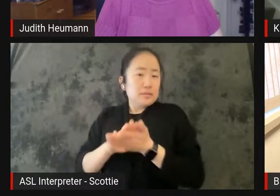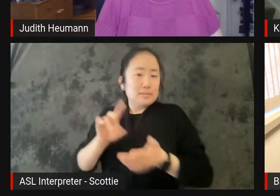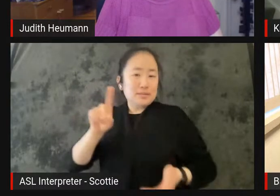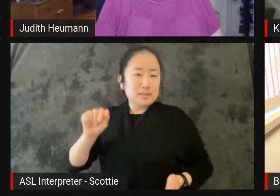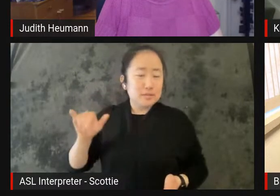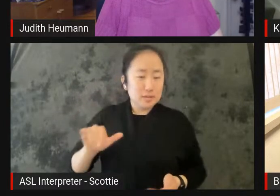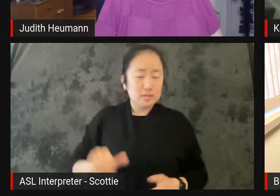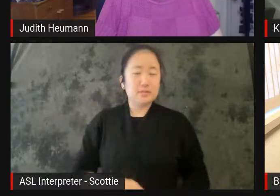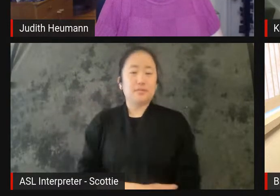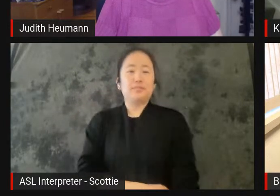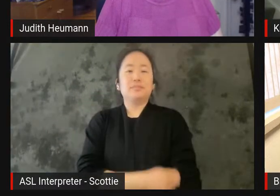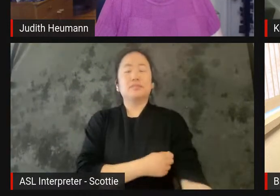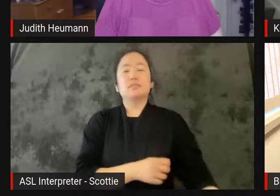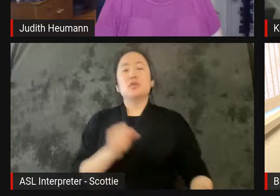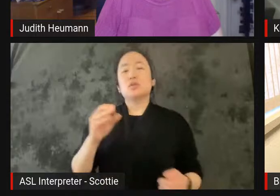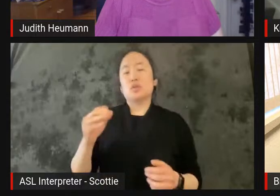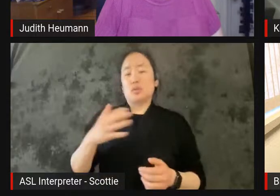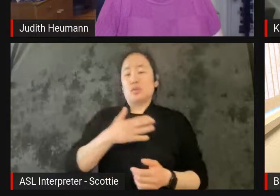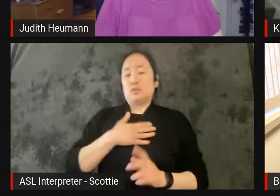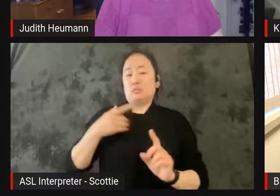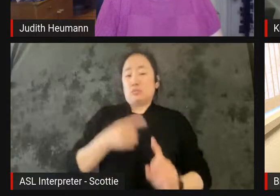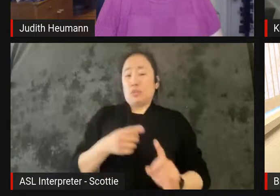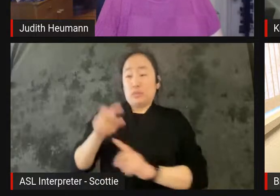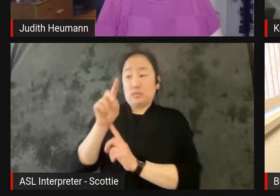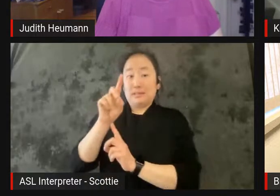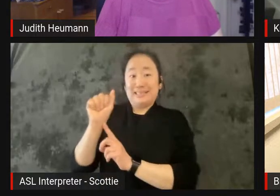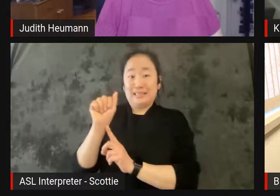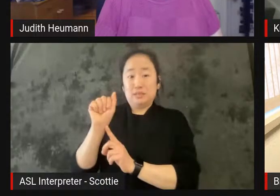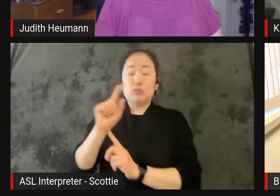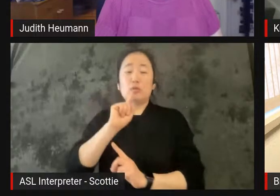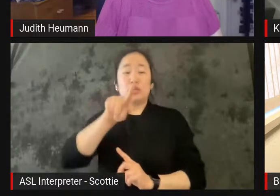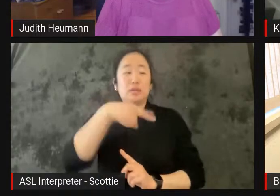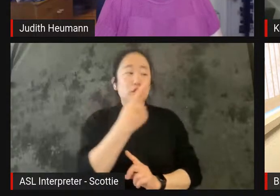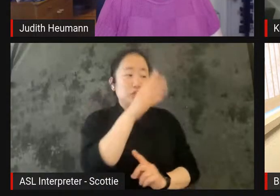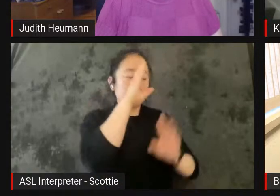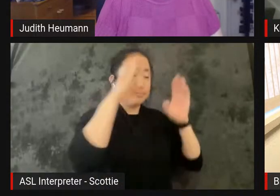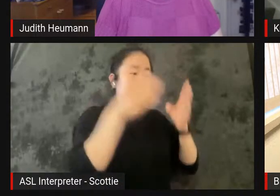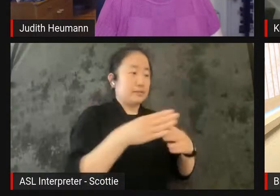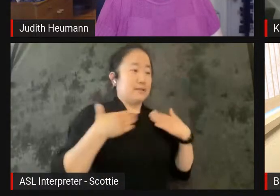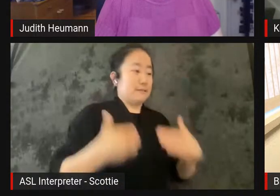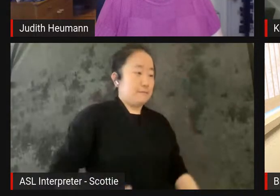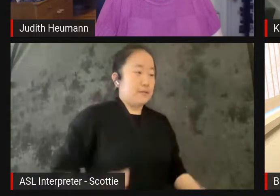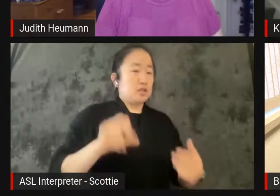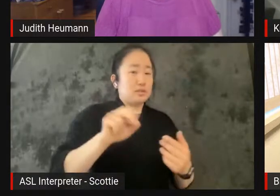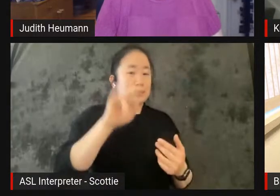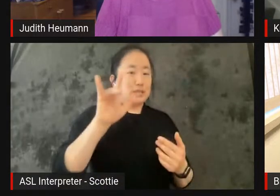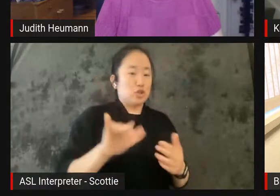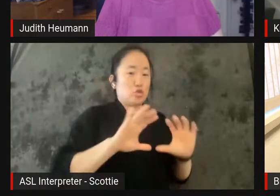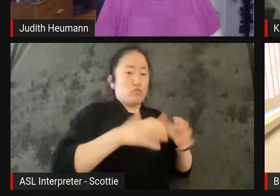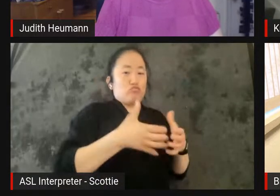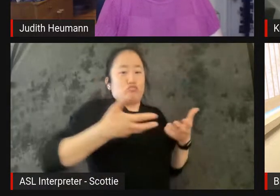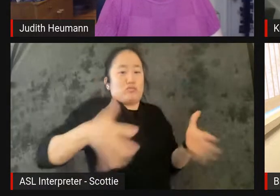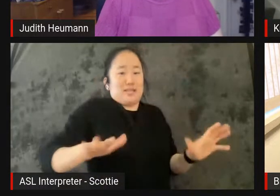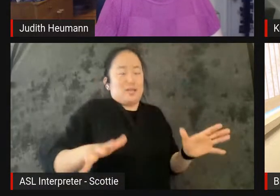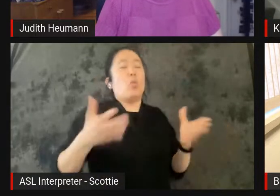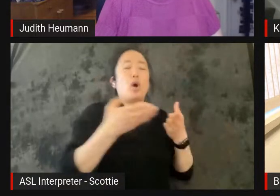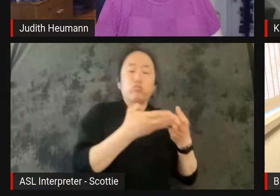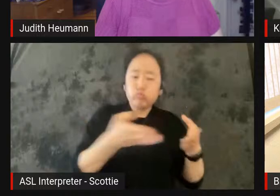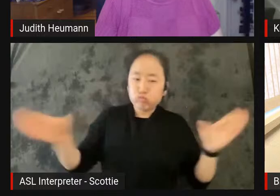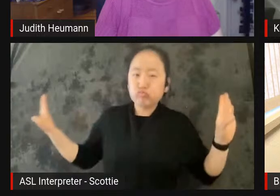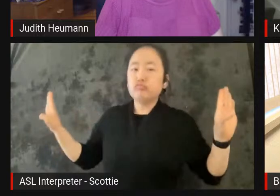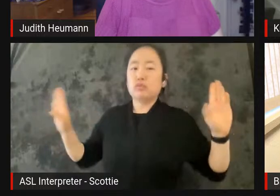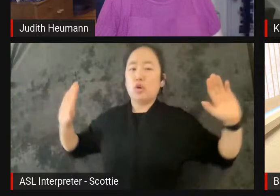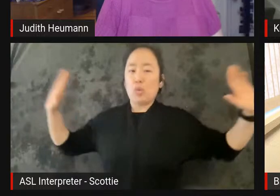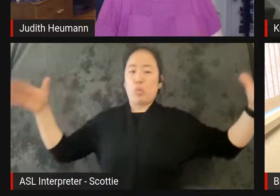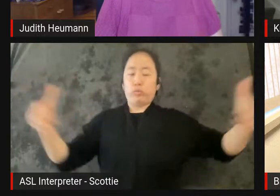issue of disability in a more forthright way is not only to address the issue of prevention, but is very much to be able